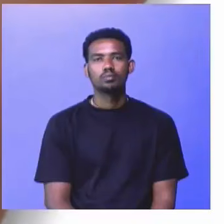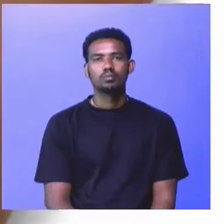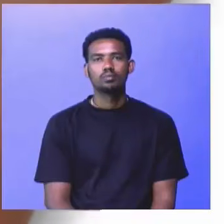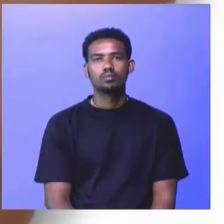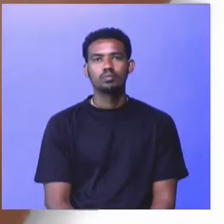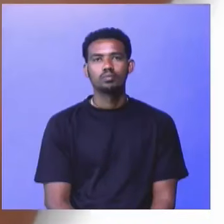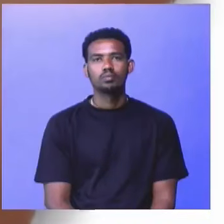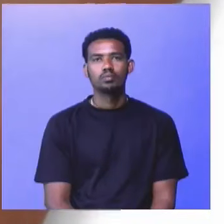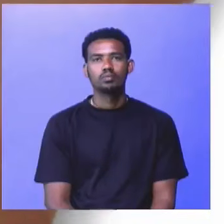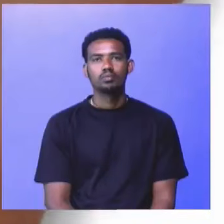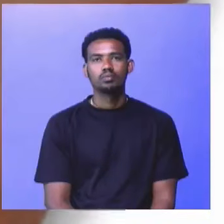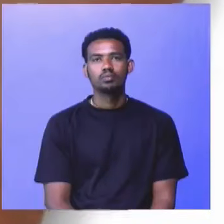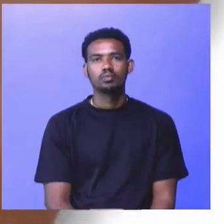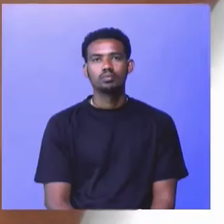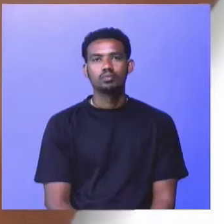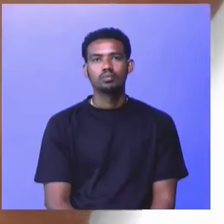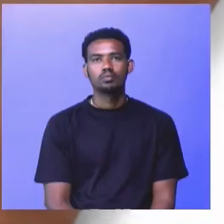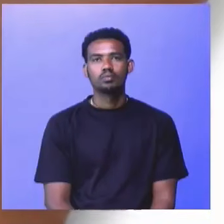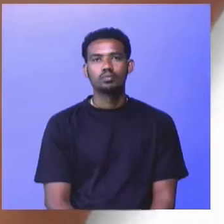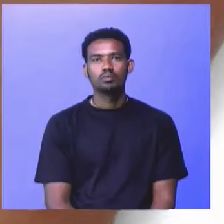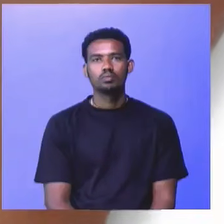Nice to see you, students.